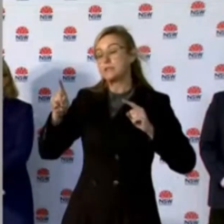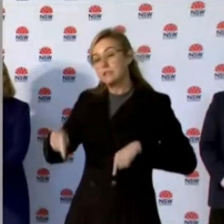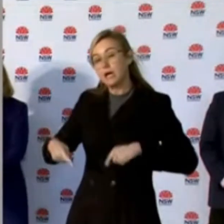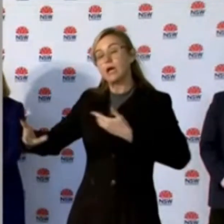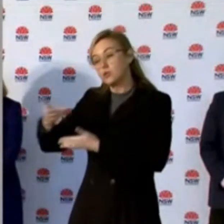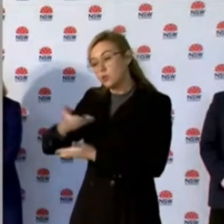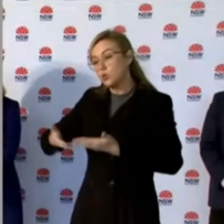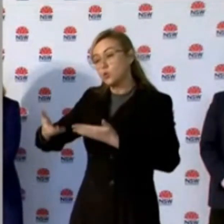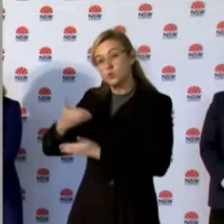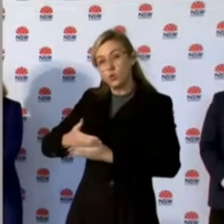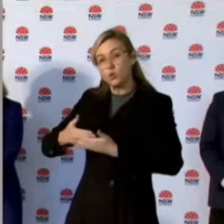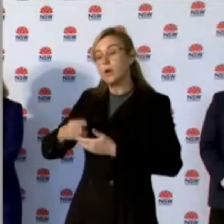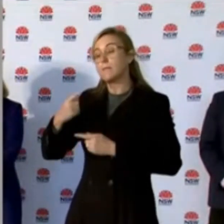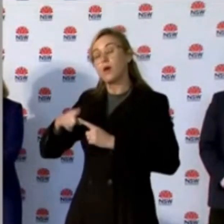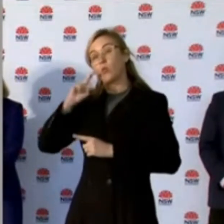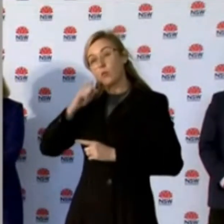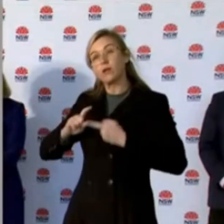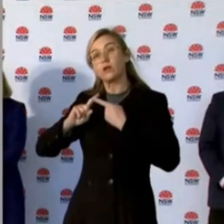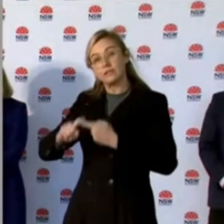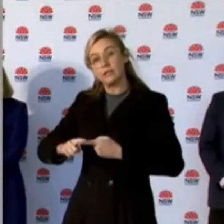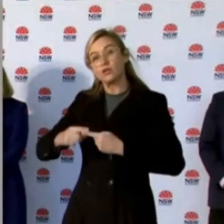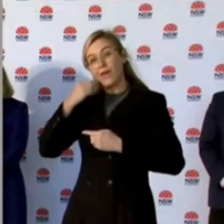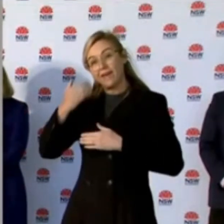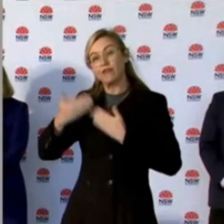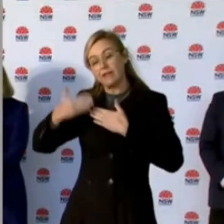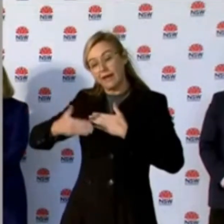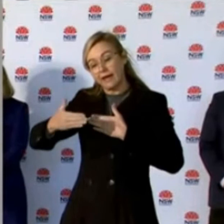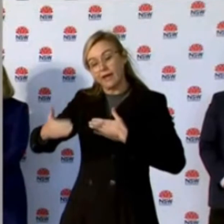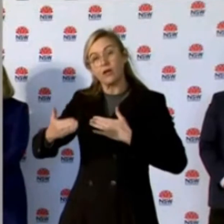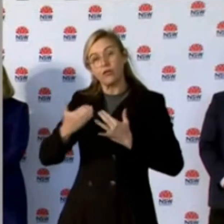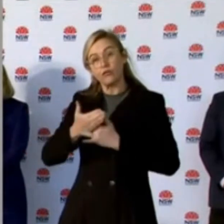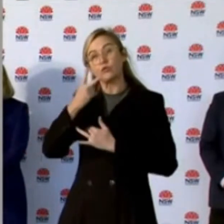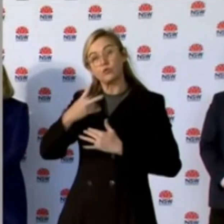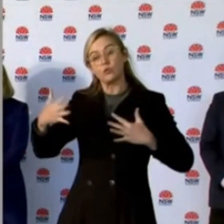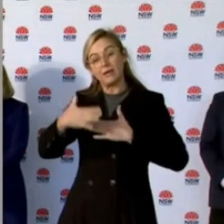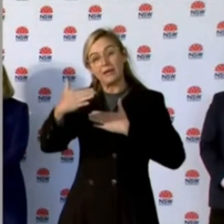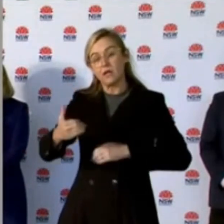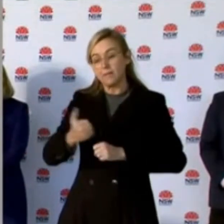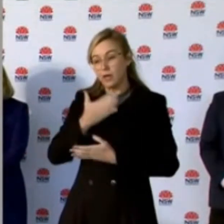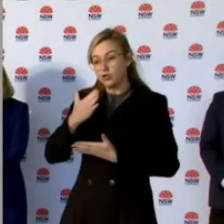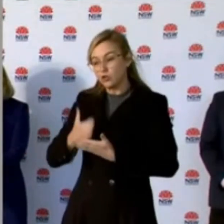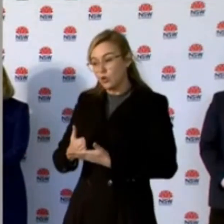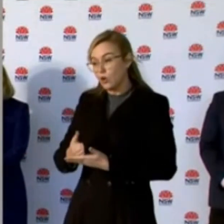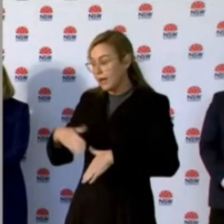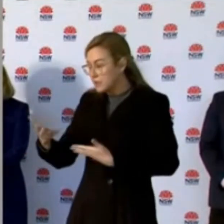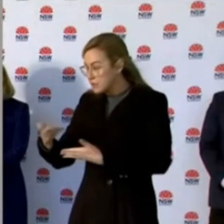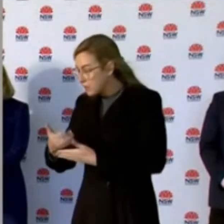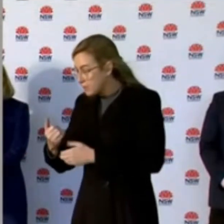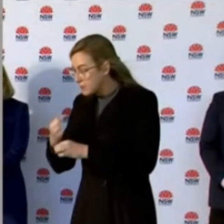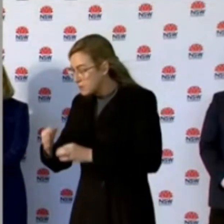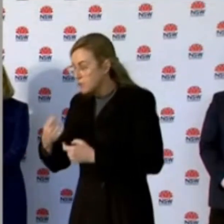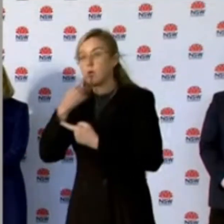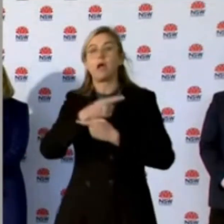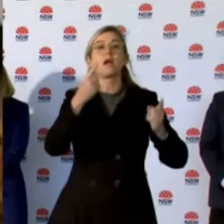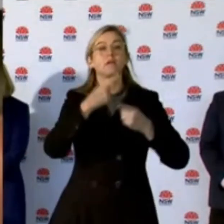last 24 hours and will continue to have every day through the next 2 weeks will provide that certainty and get those businesses, including construction businesses, through this